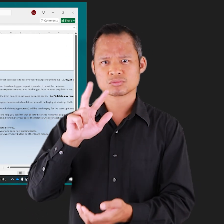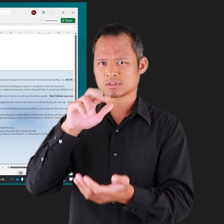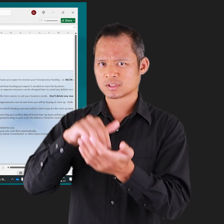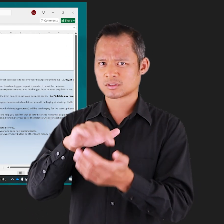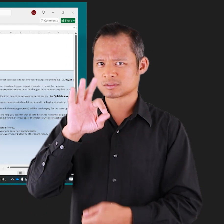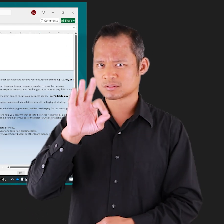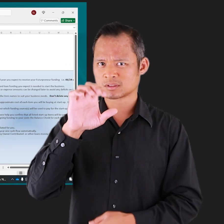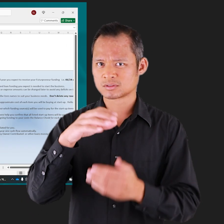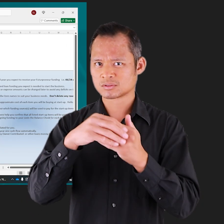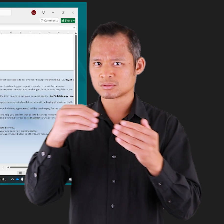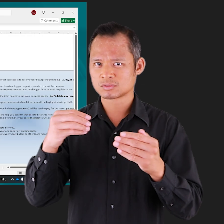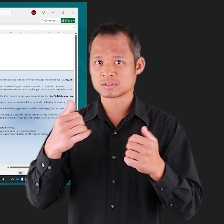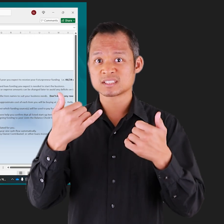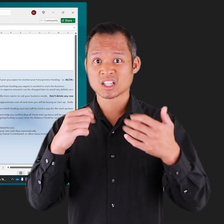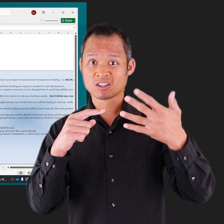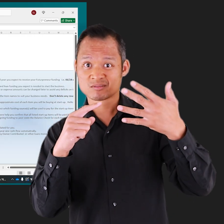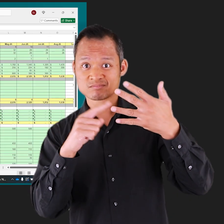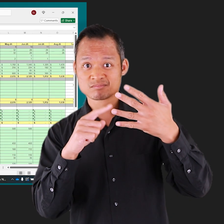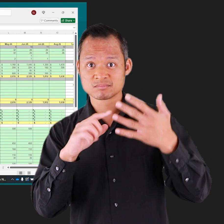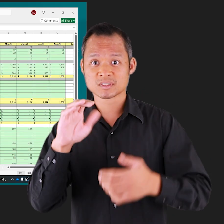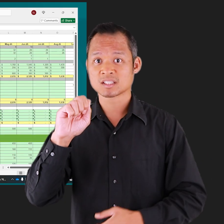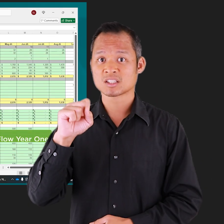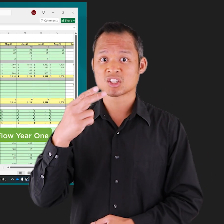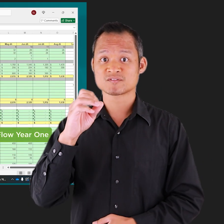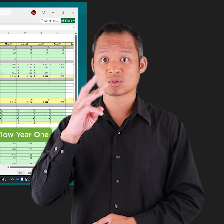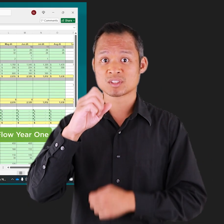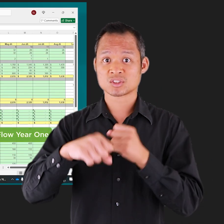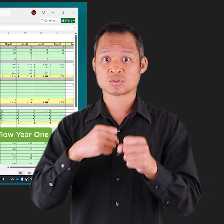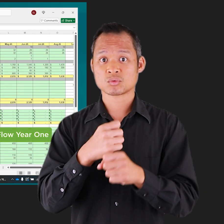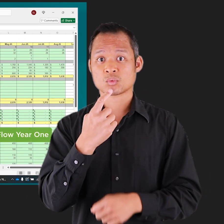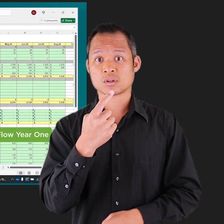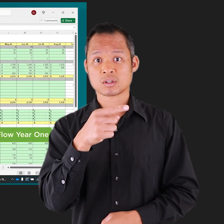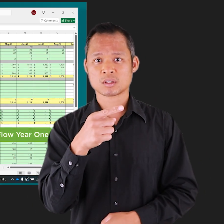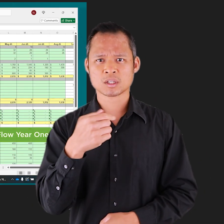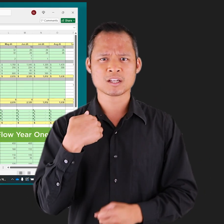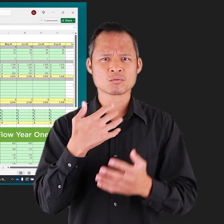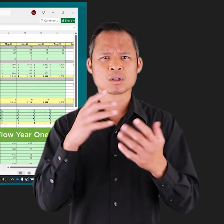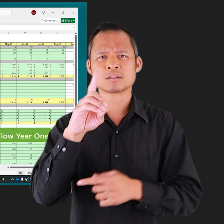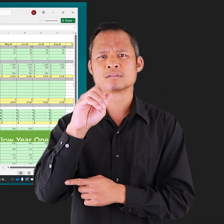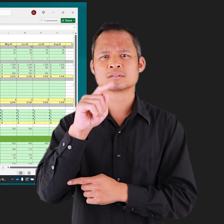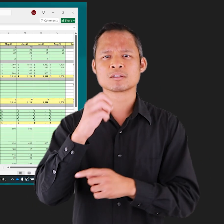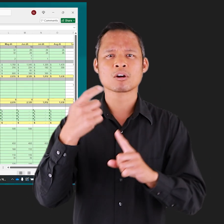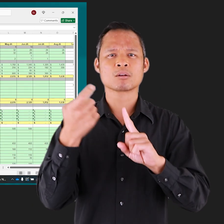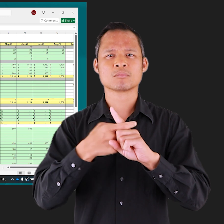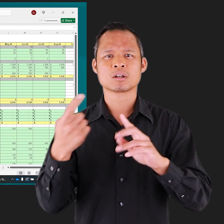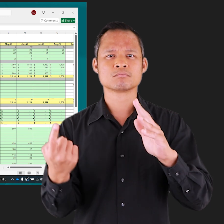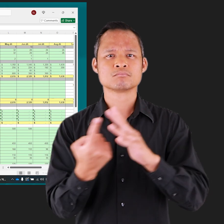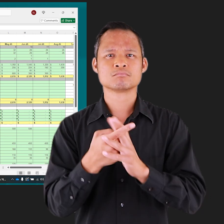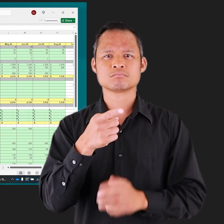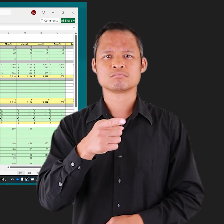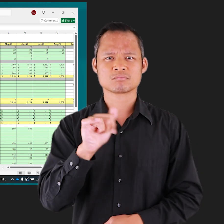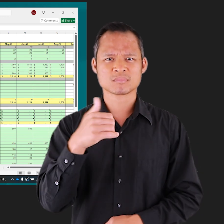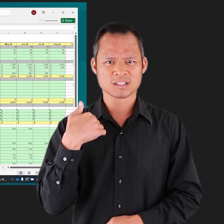of $3,900. Go on to step 4. In cash flow year 1, the money and the dates get